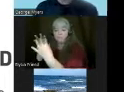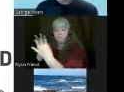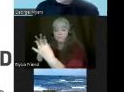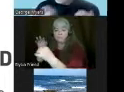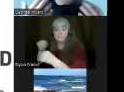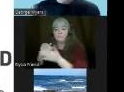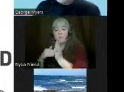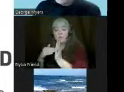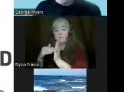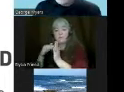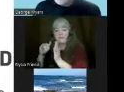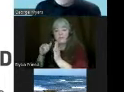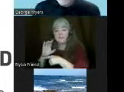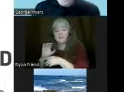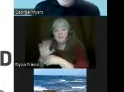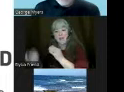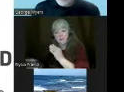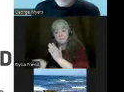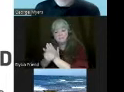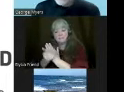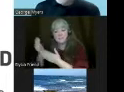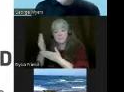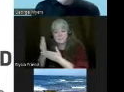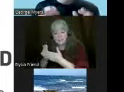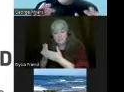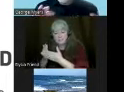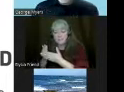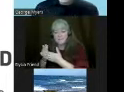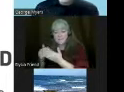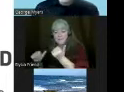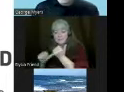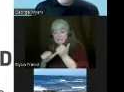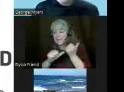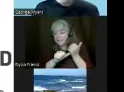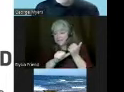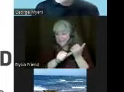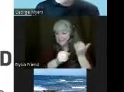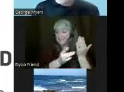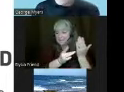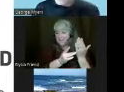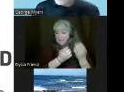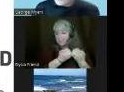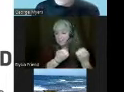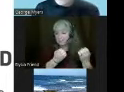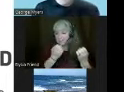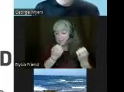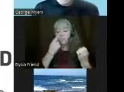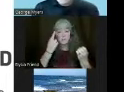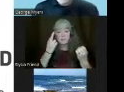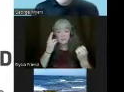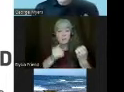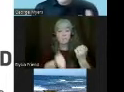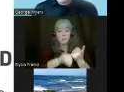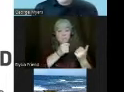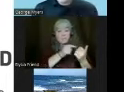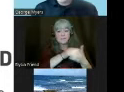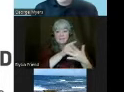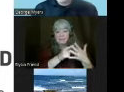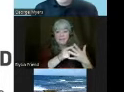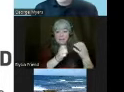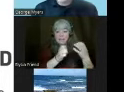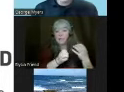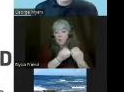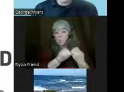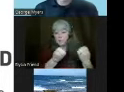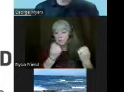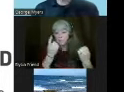is accompanied by some assistive technology equipment. And the main purpose for most of that equipment in this situation is